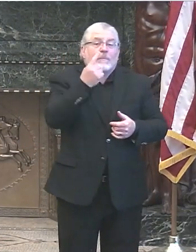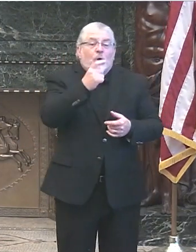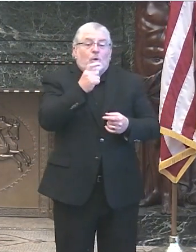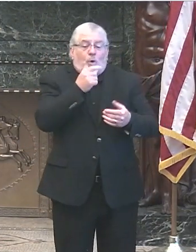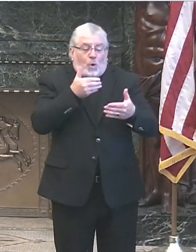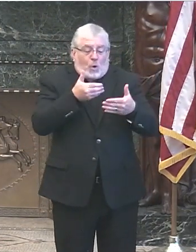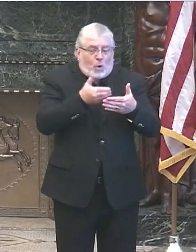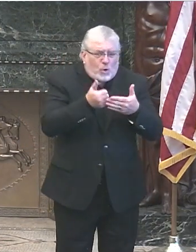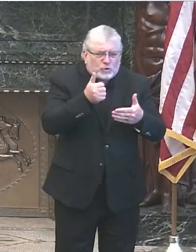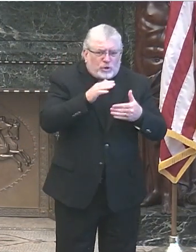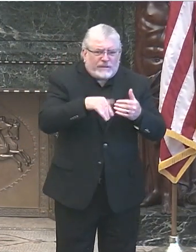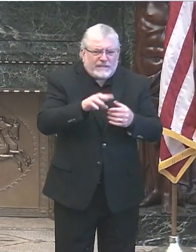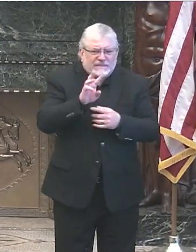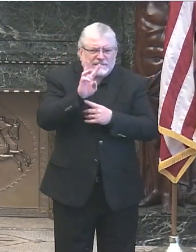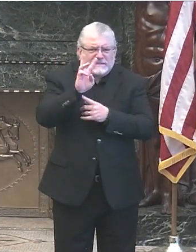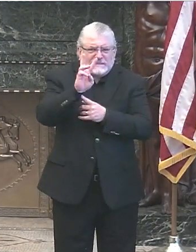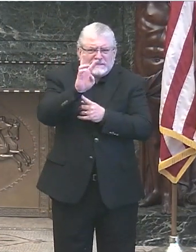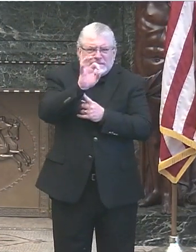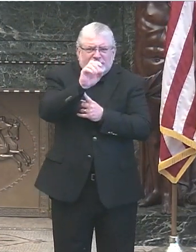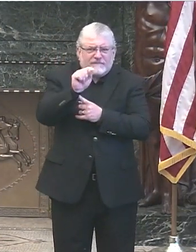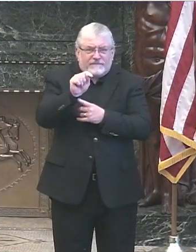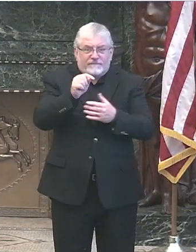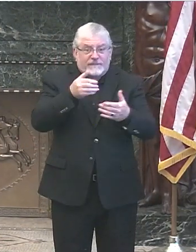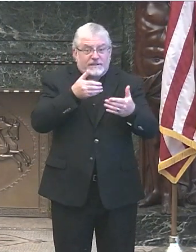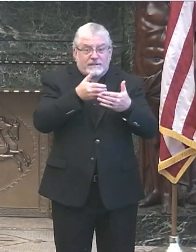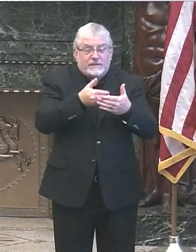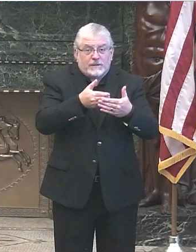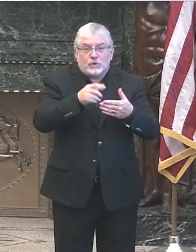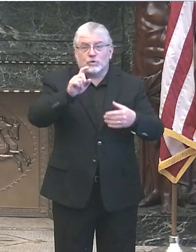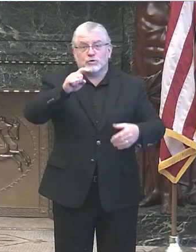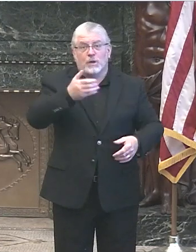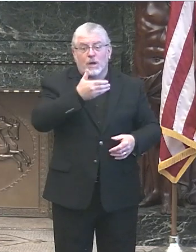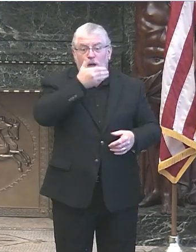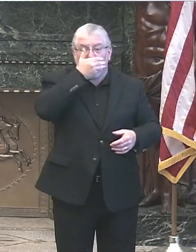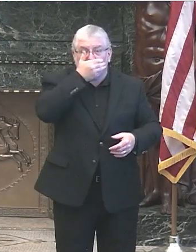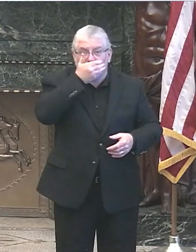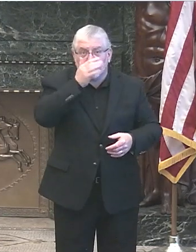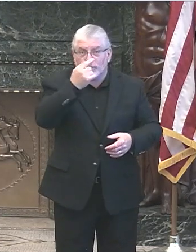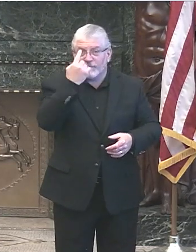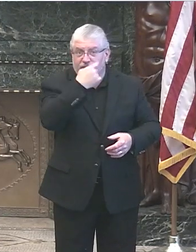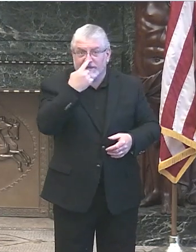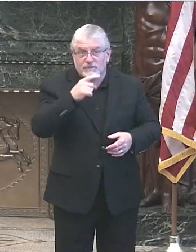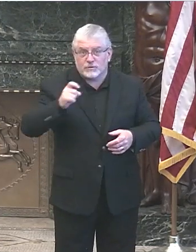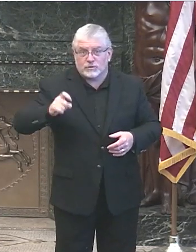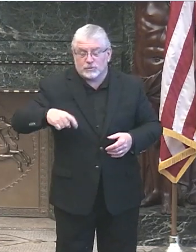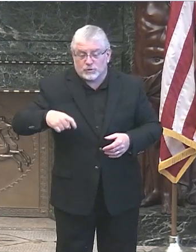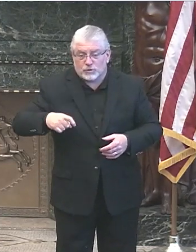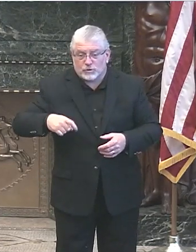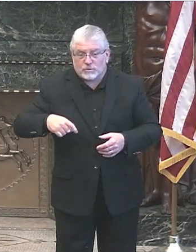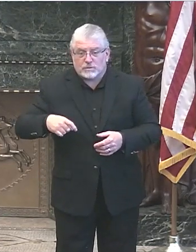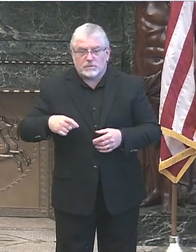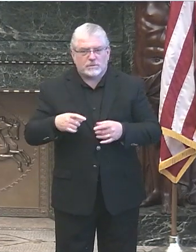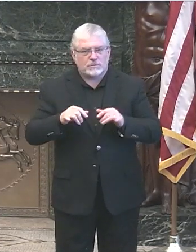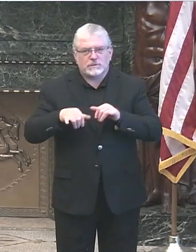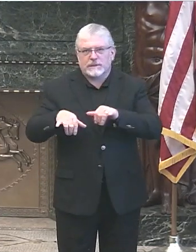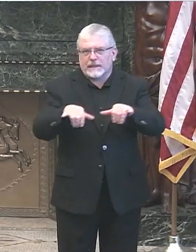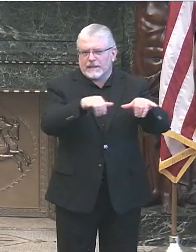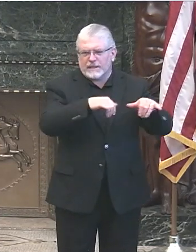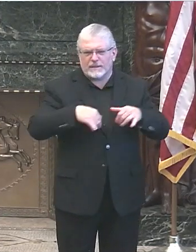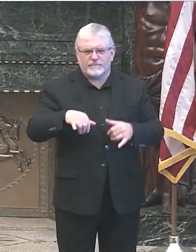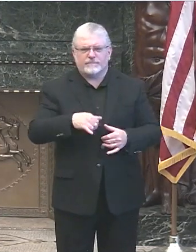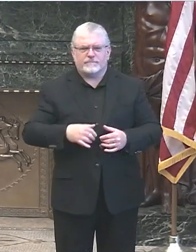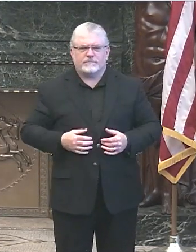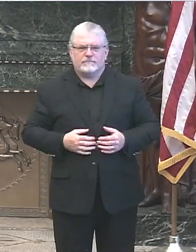and their mouth. Now, with the large number of police officers here, they've gotten training. That doesn't mean that everyone is going to be following the training all the time. And so I'm sure the